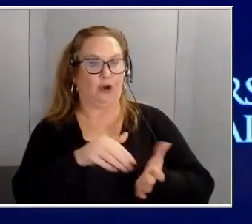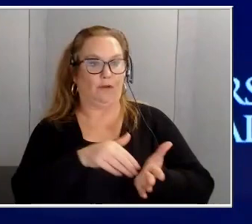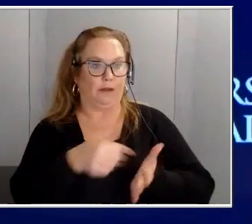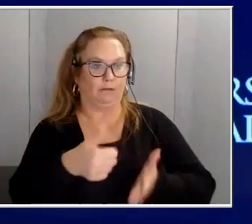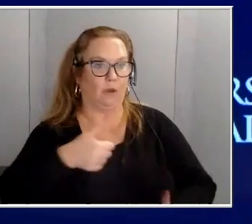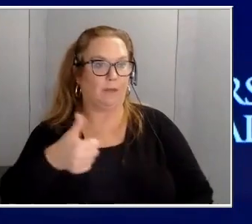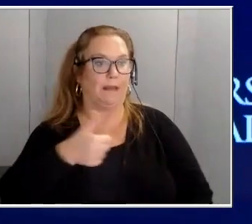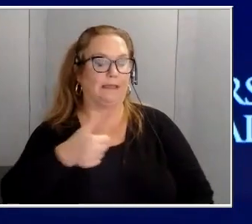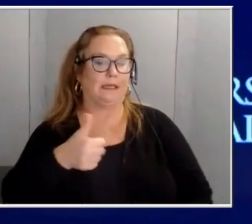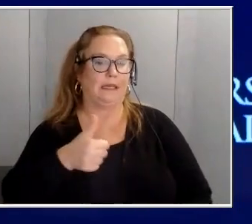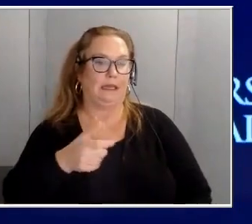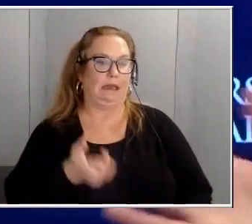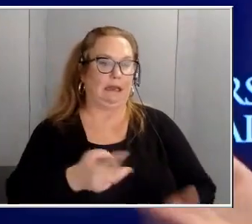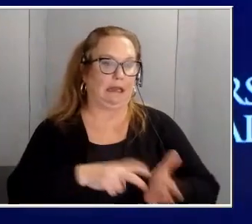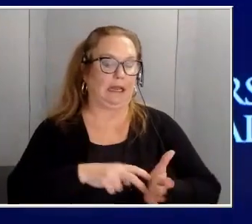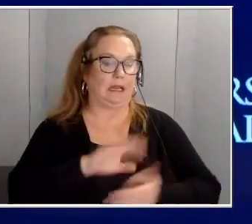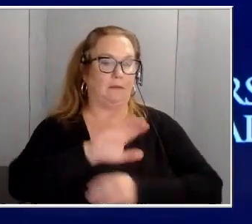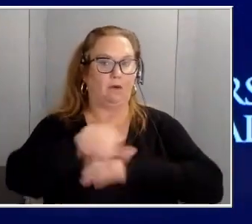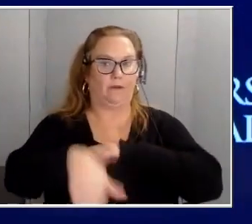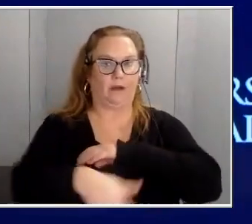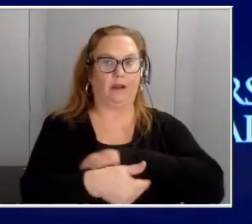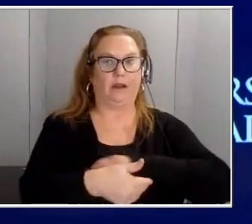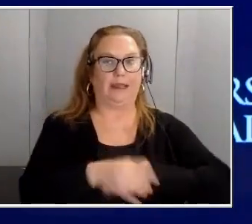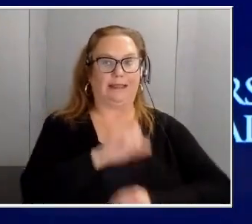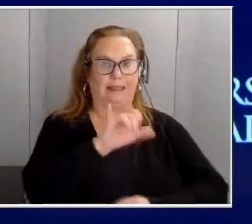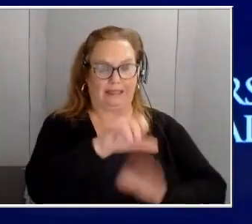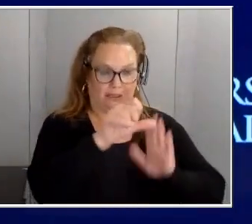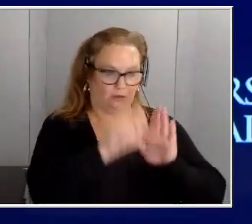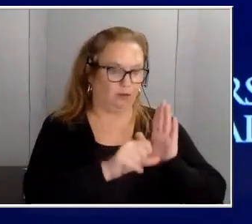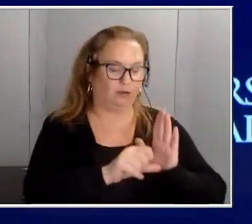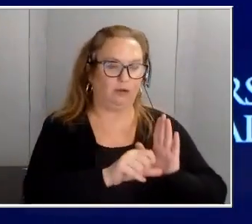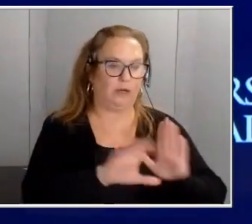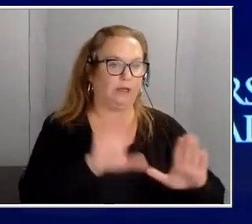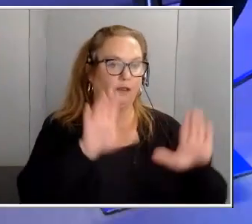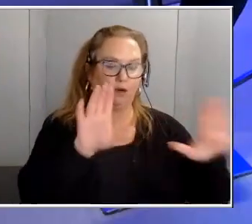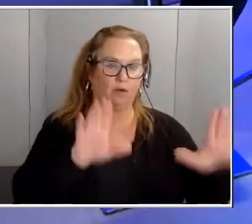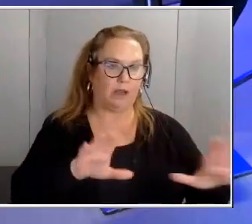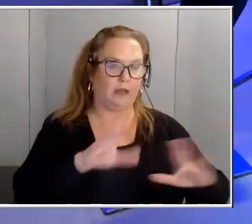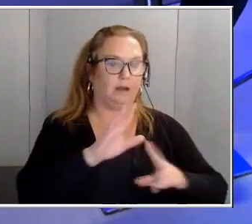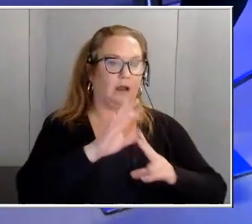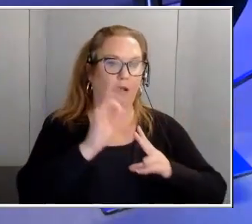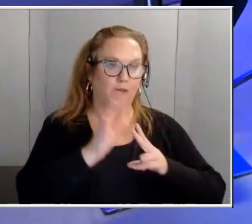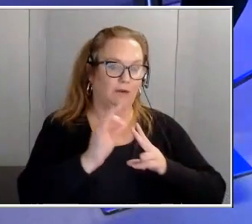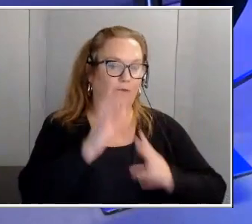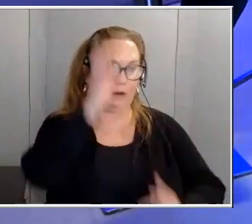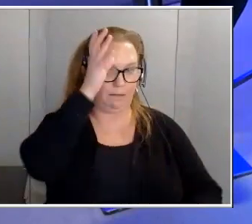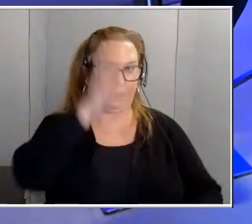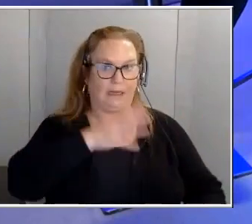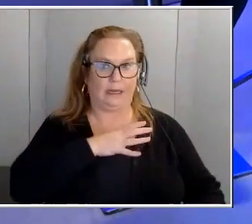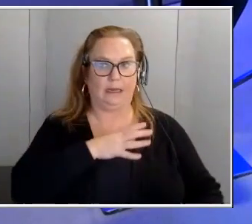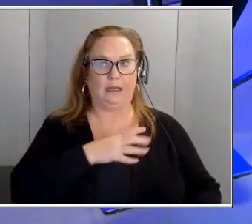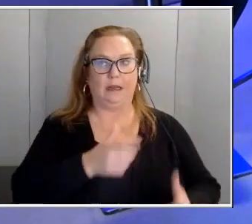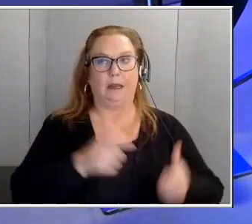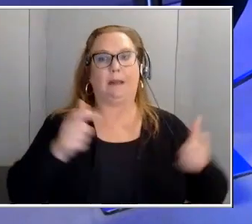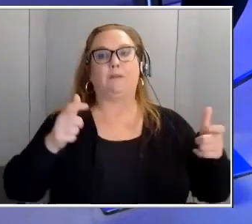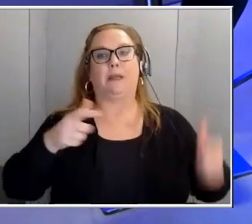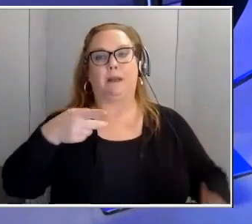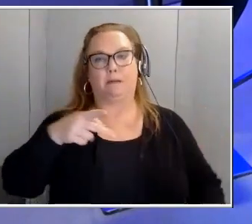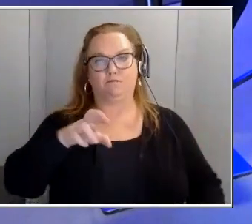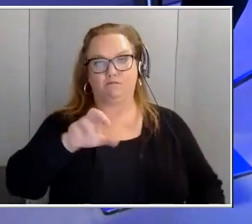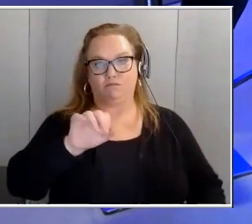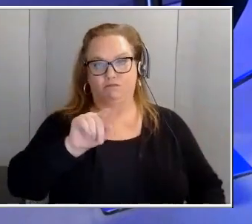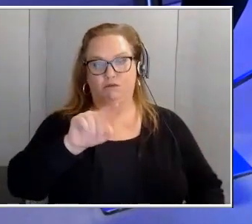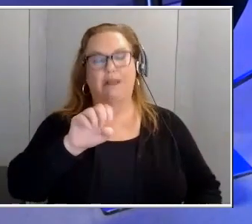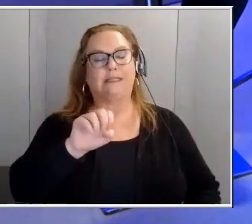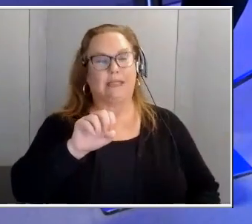urgency, the getting up at night, then sacral neuromodulation is a great option for men as well. But it could mean a bigger prostate problem, correct? But it could